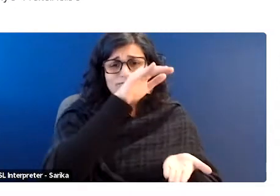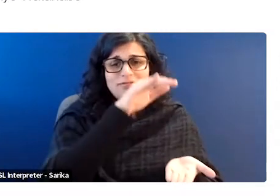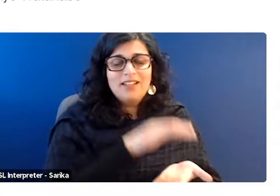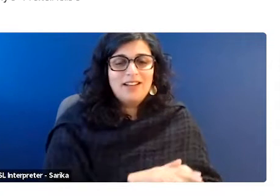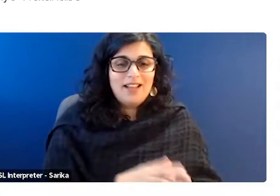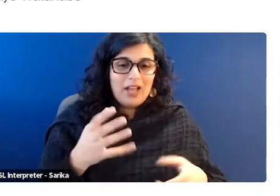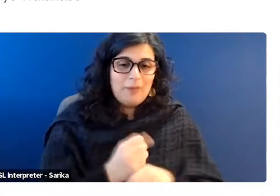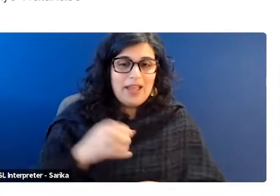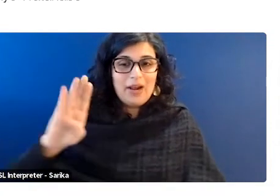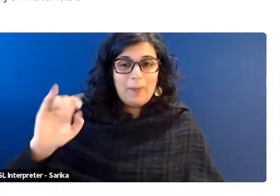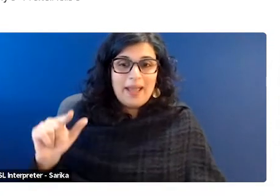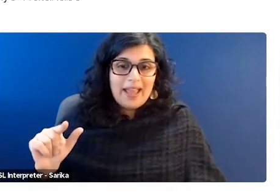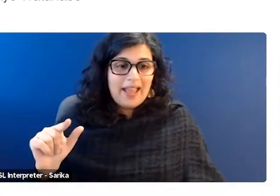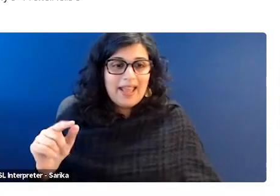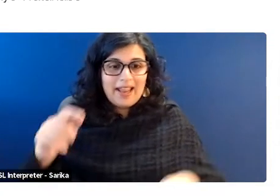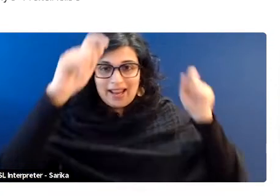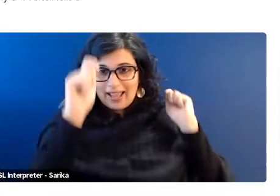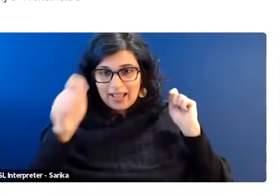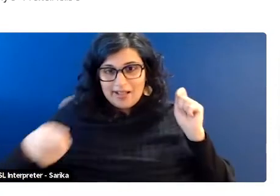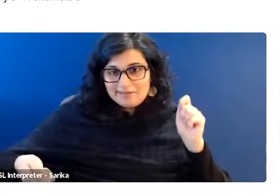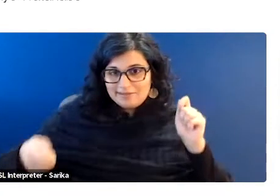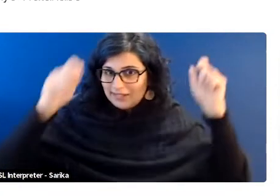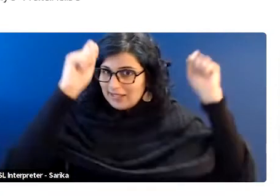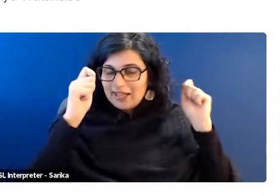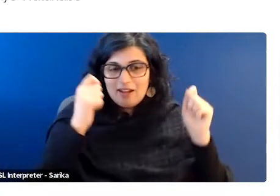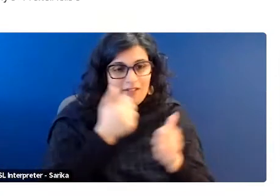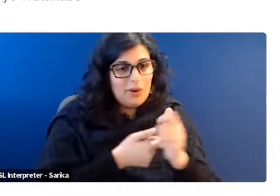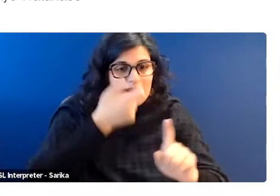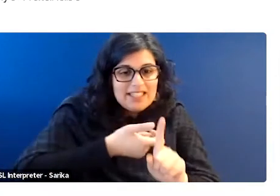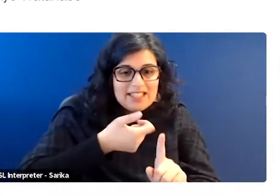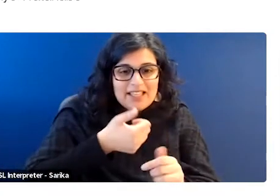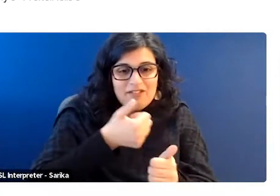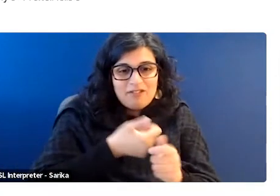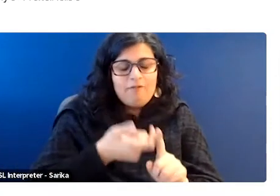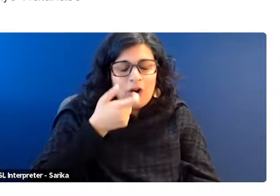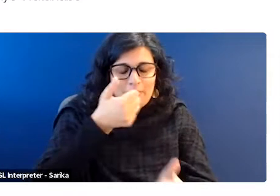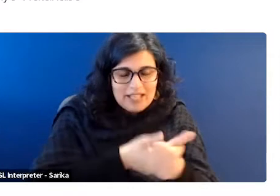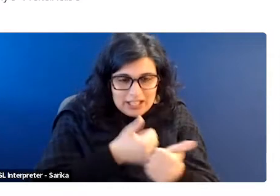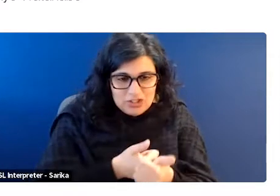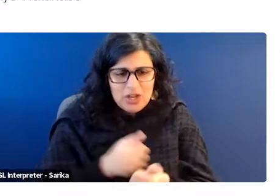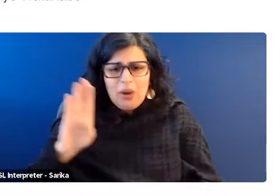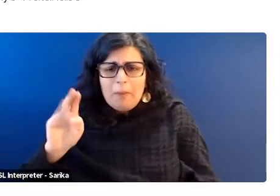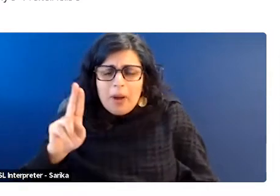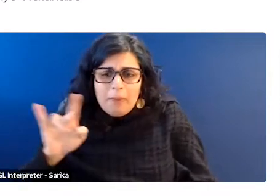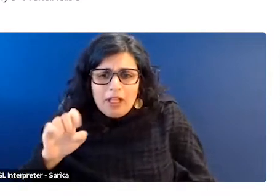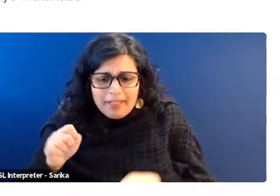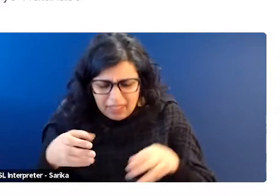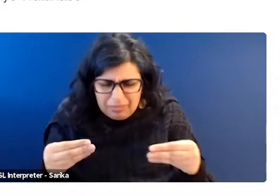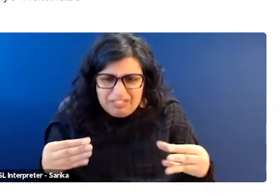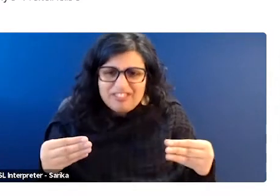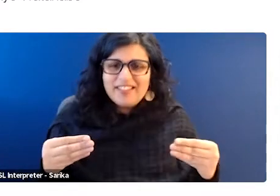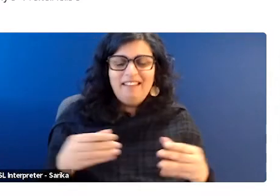a bag and a hat for each material, from bubble mailers from food deliveries to